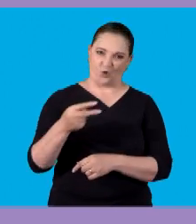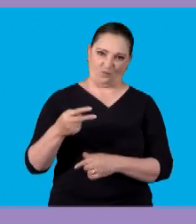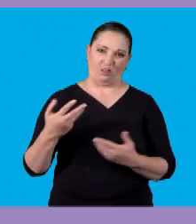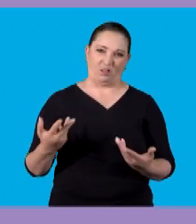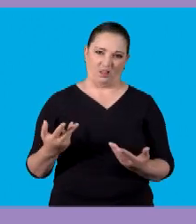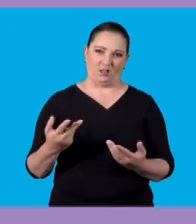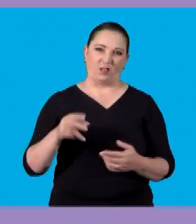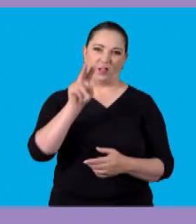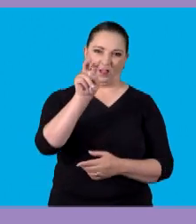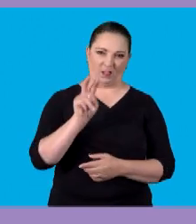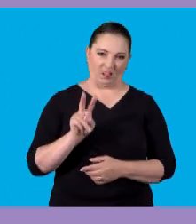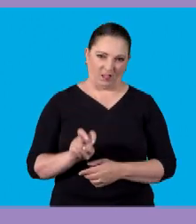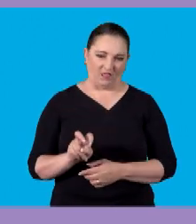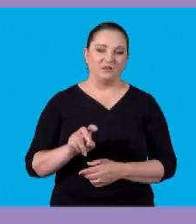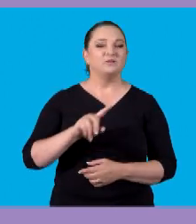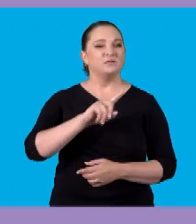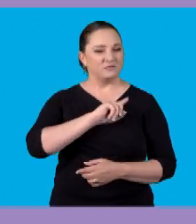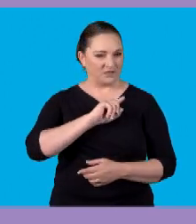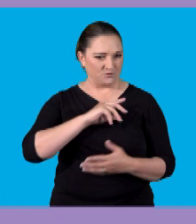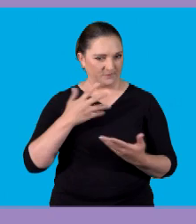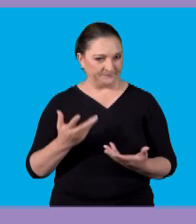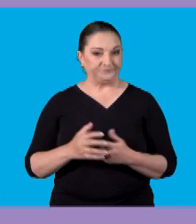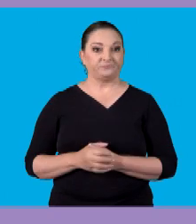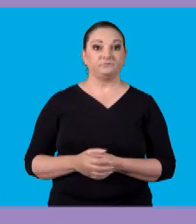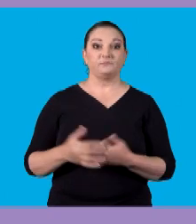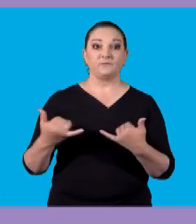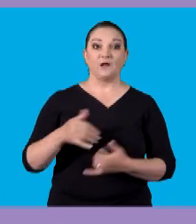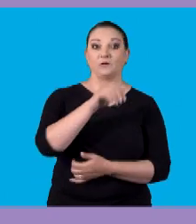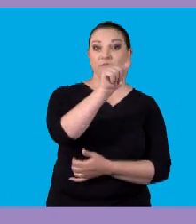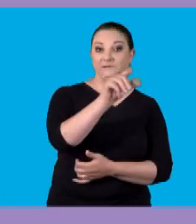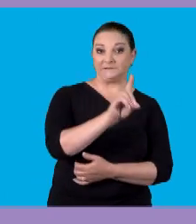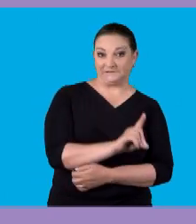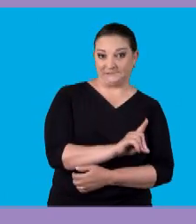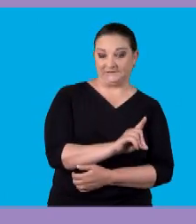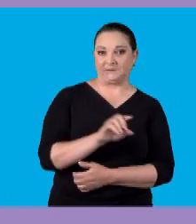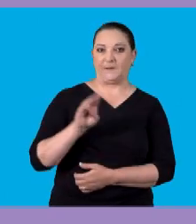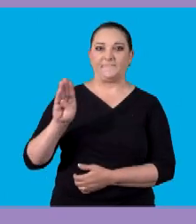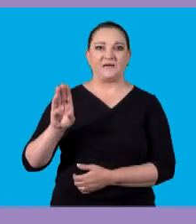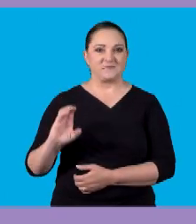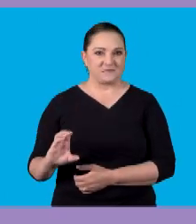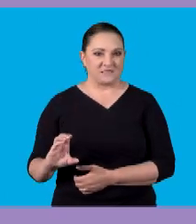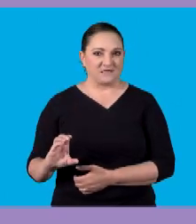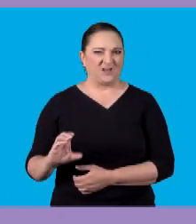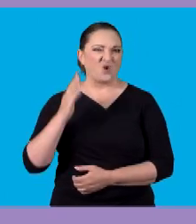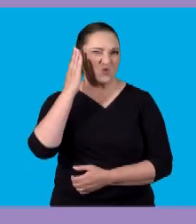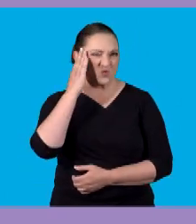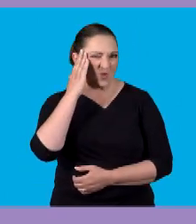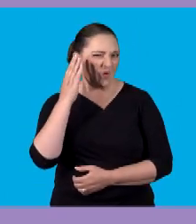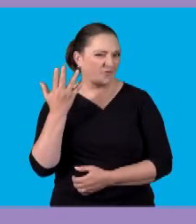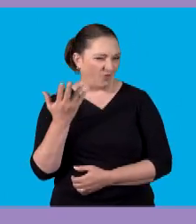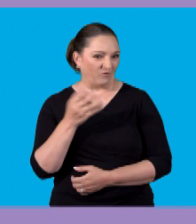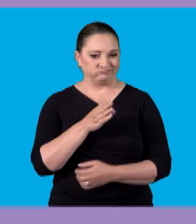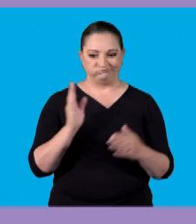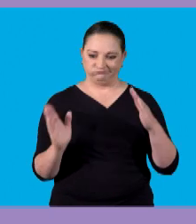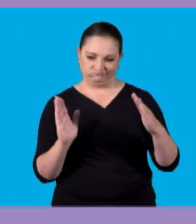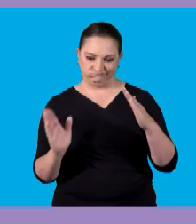also equal, and that is because it is a parallelogram. Then we have AD and BC, and what do we